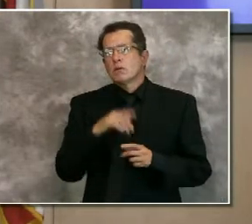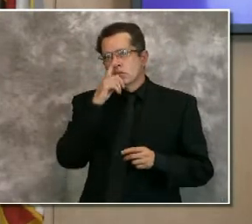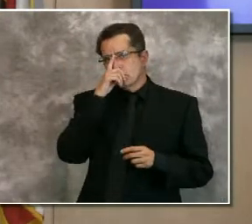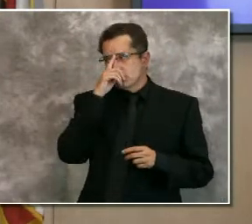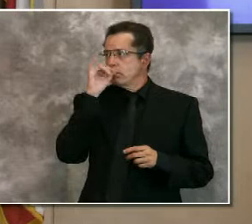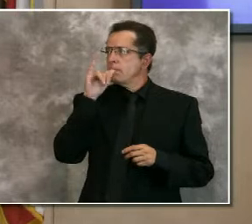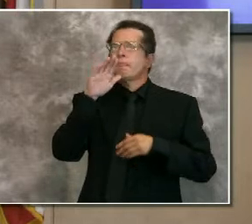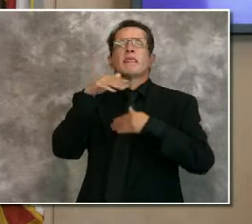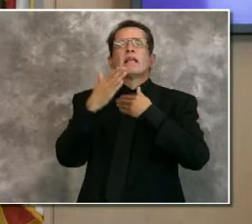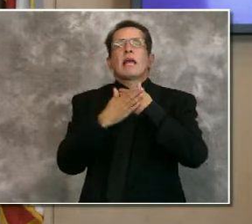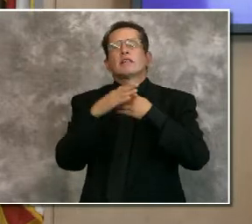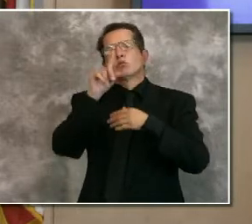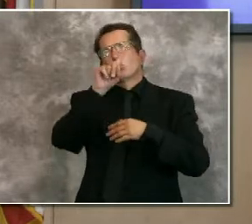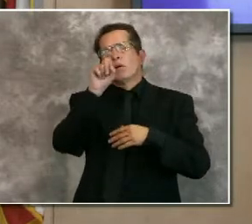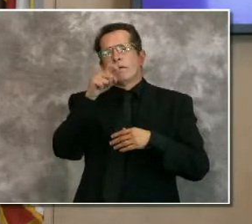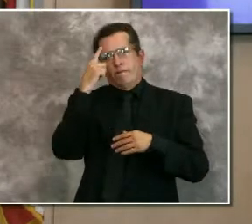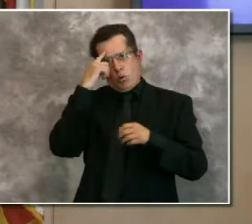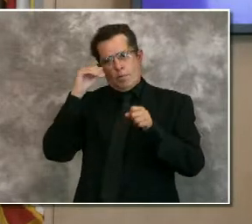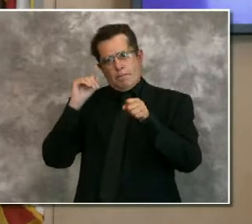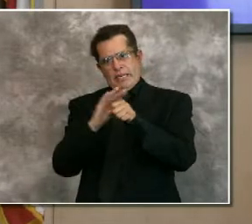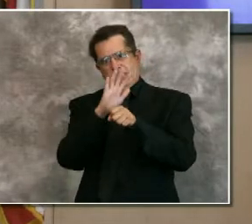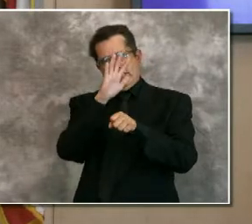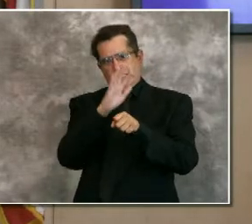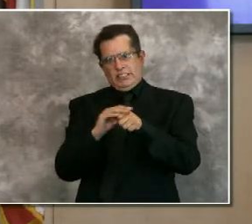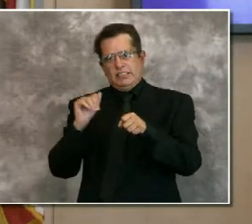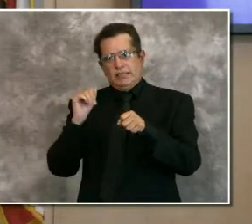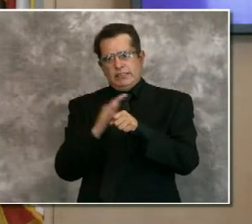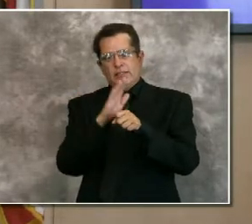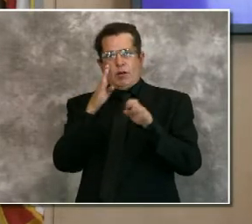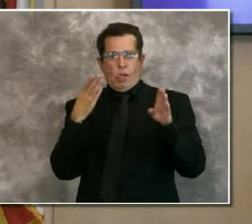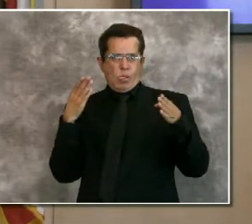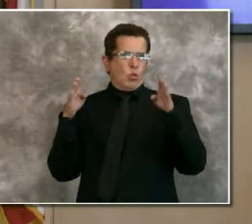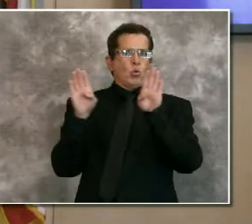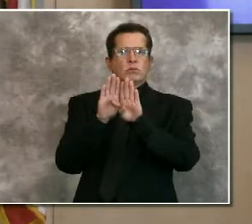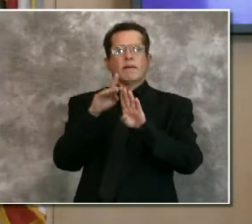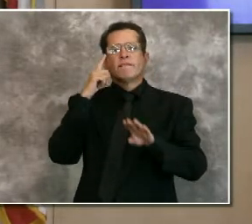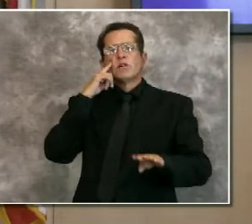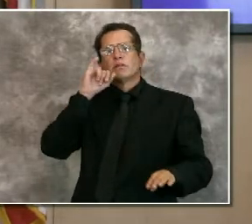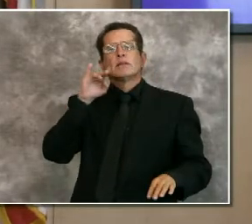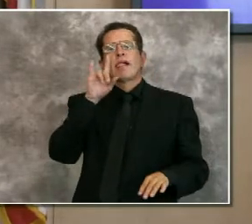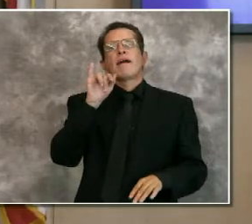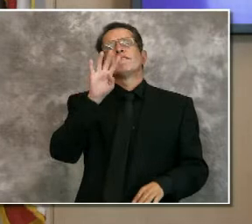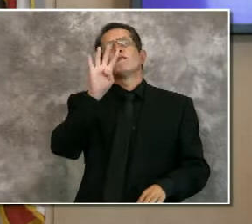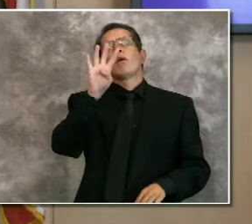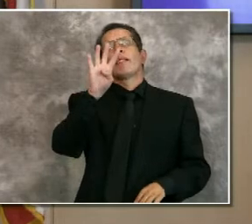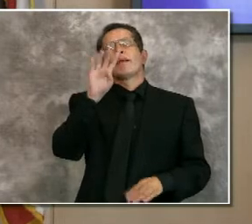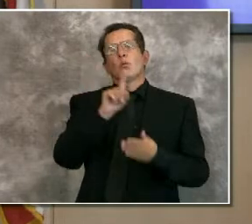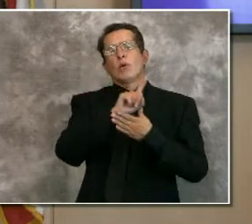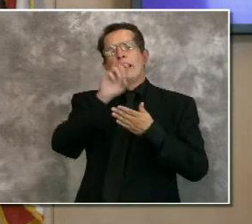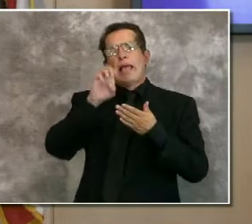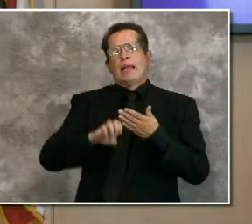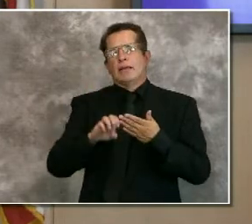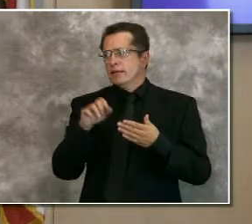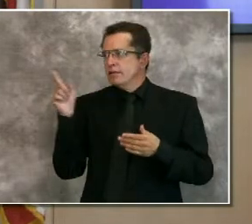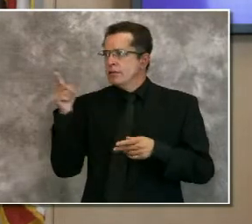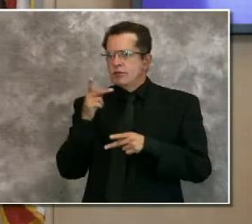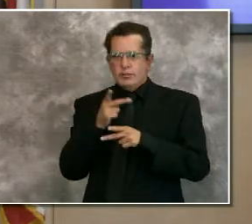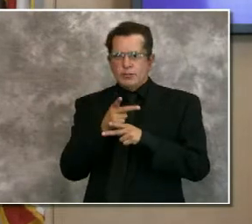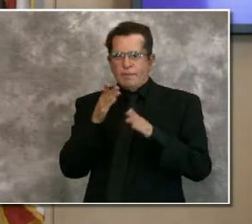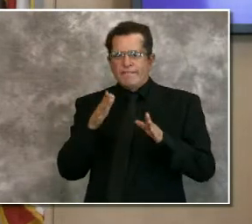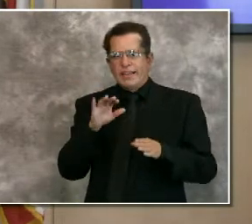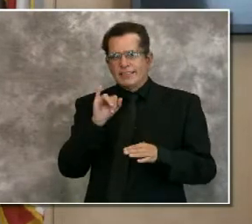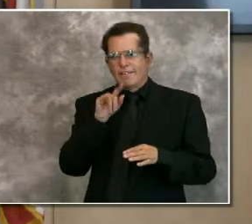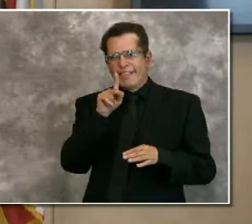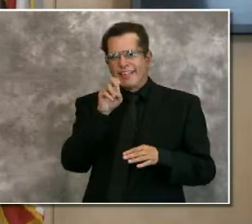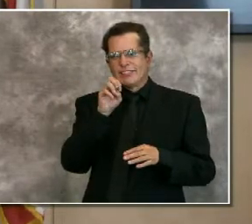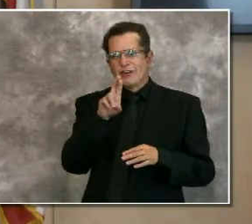This next question deals with beach closures over the 4th of July weekend, and Supervisor Fletcher is going to respond to that. Yes, this question is